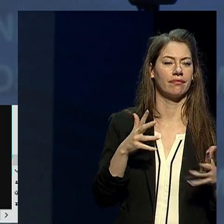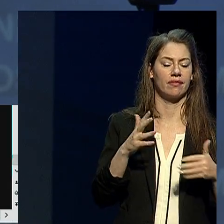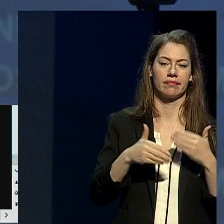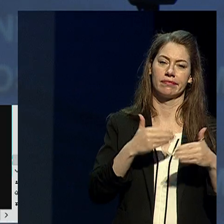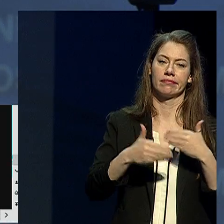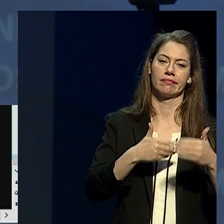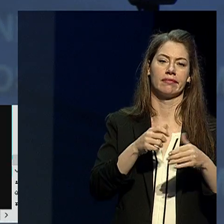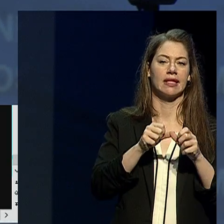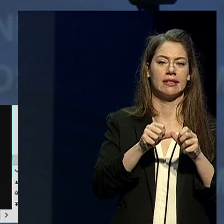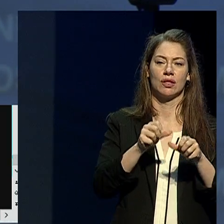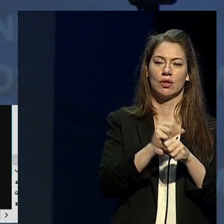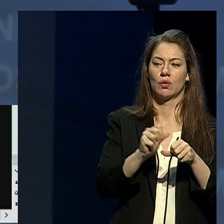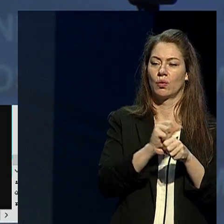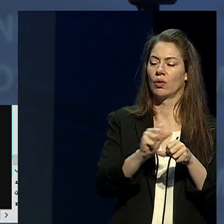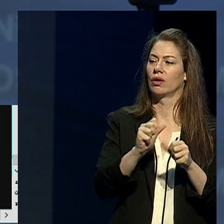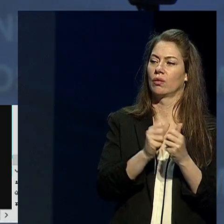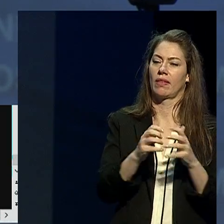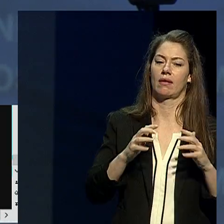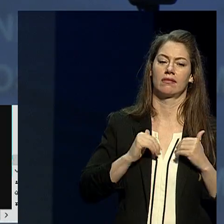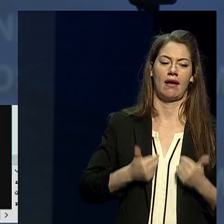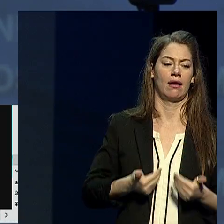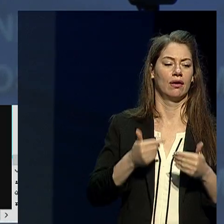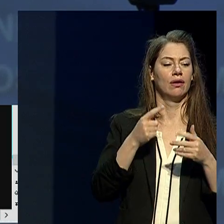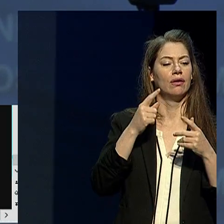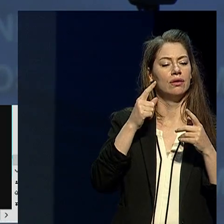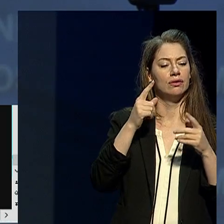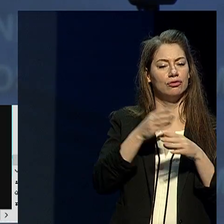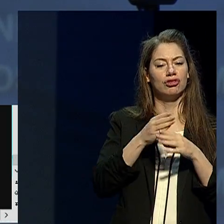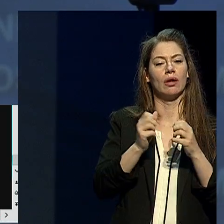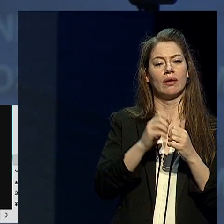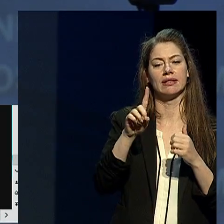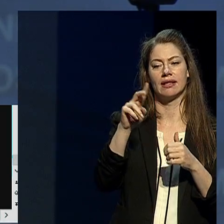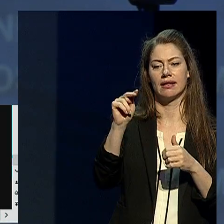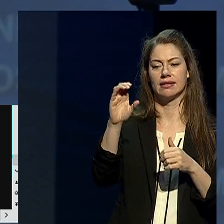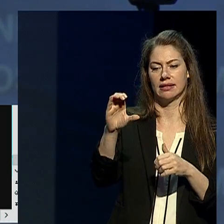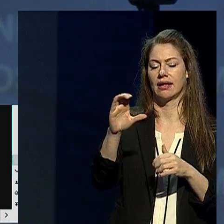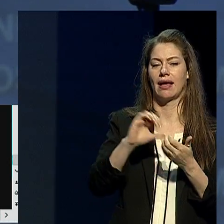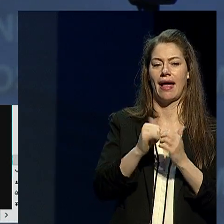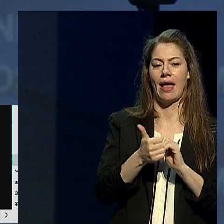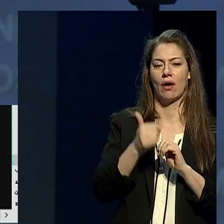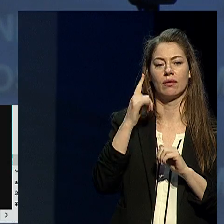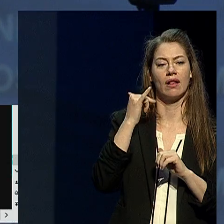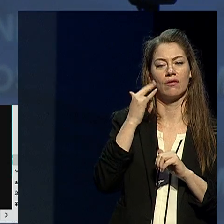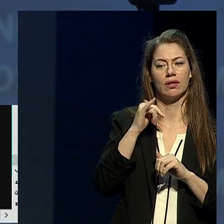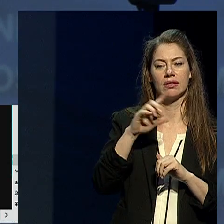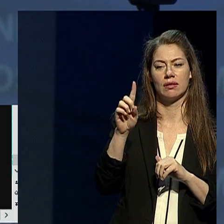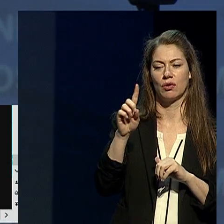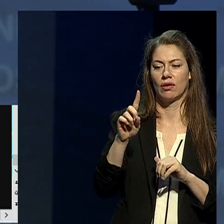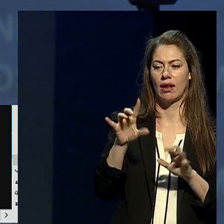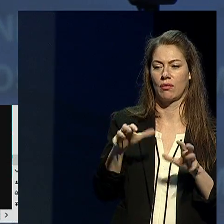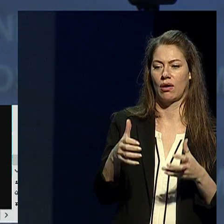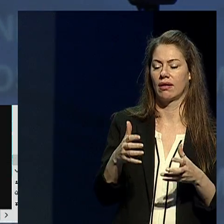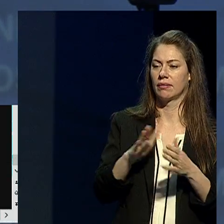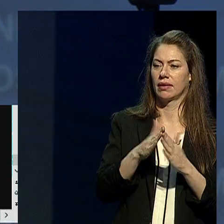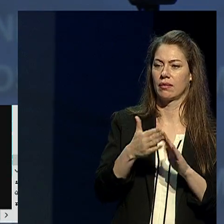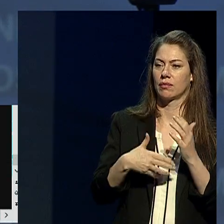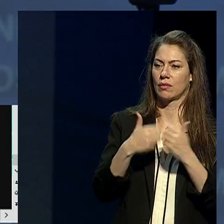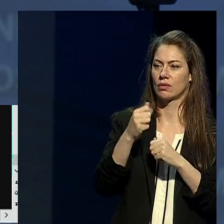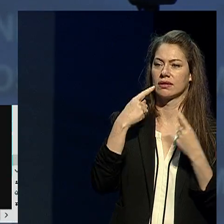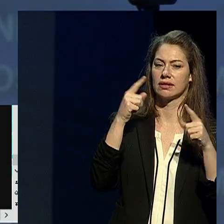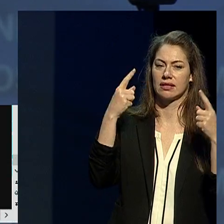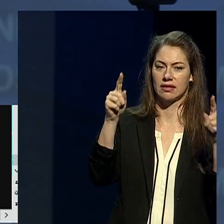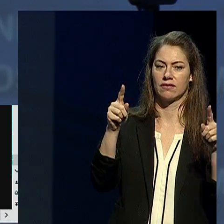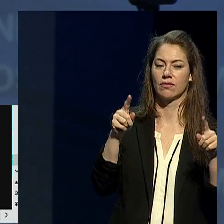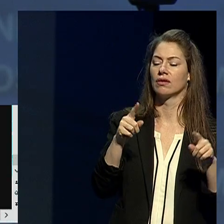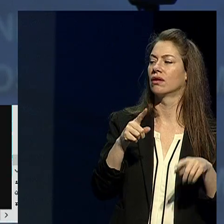work tirelessly to share with the DNC how the California Democratic Party became the most successful state party